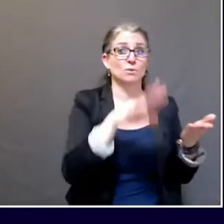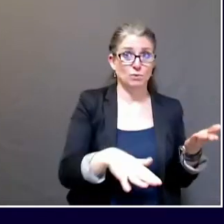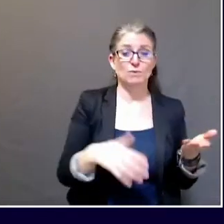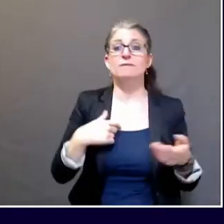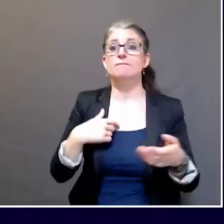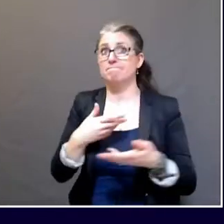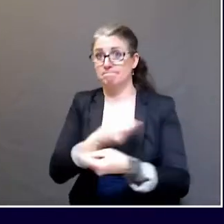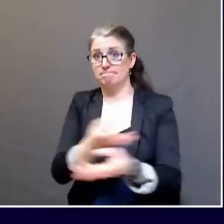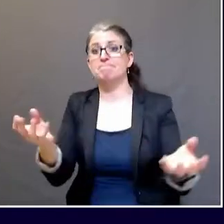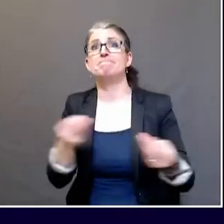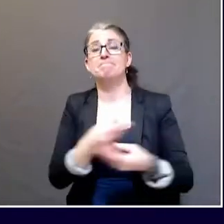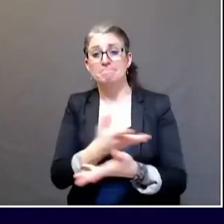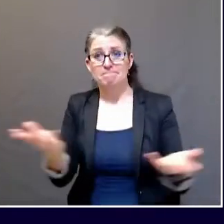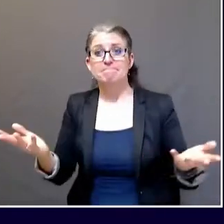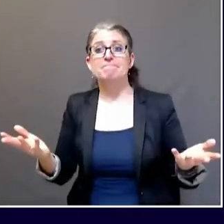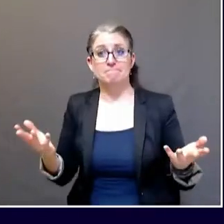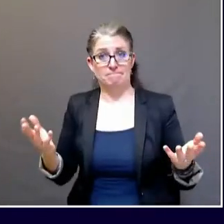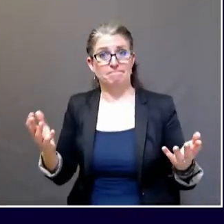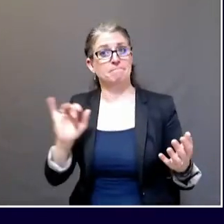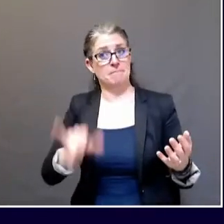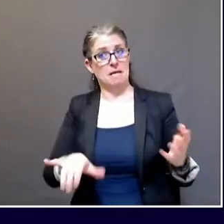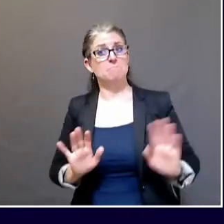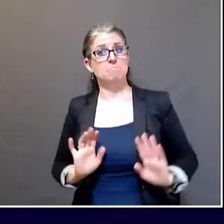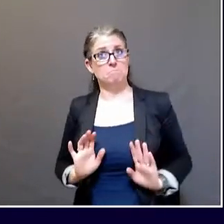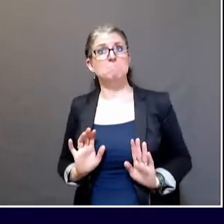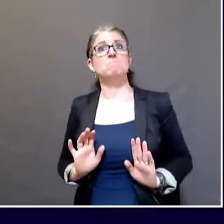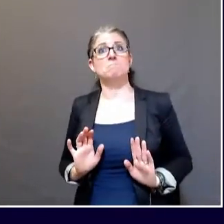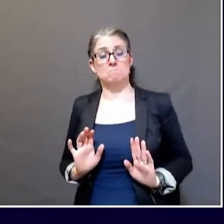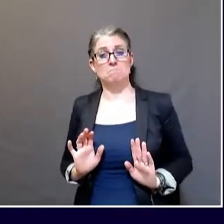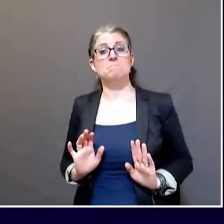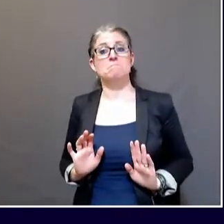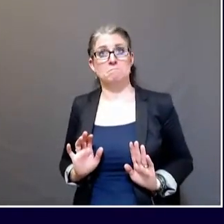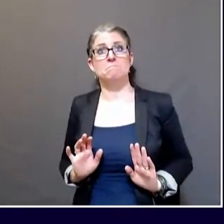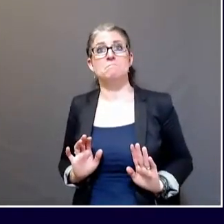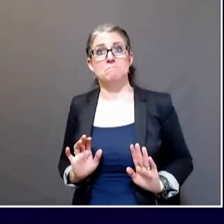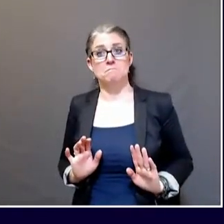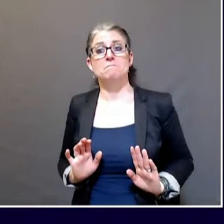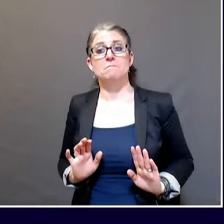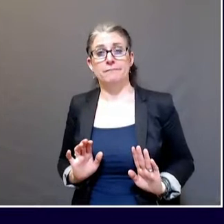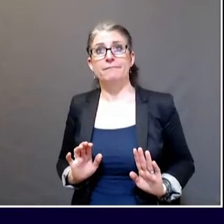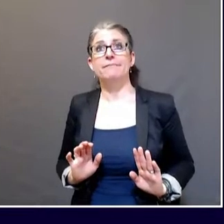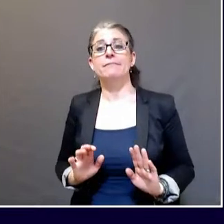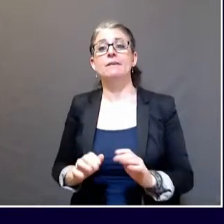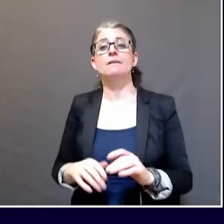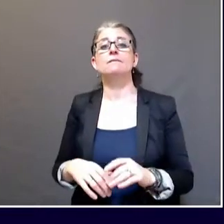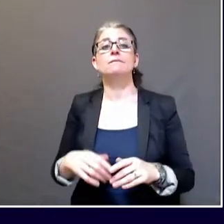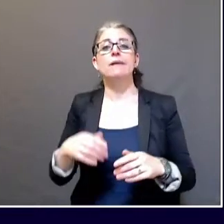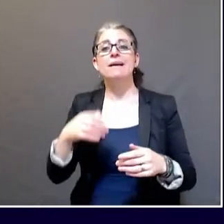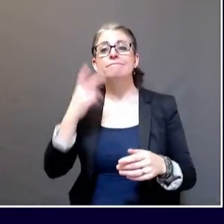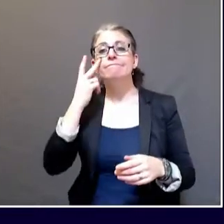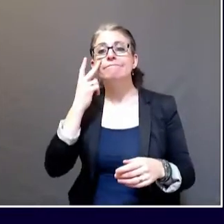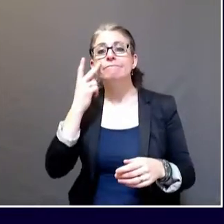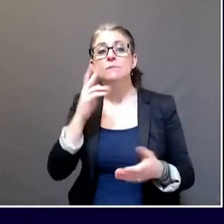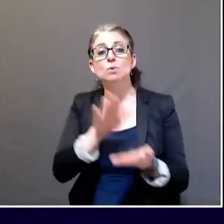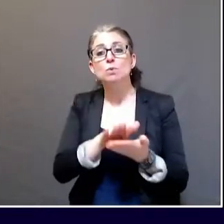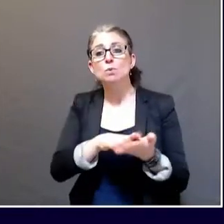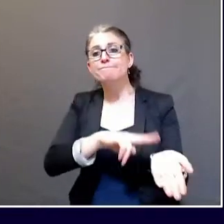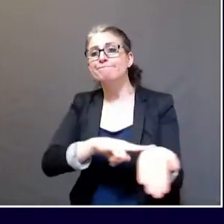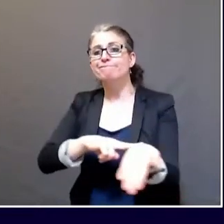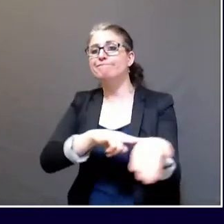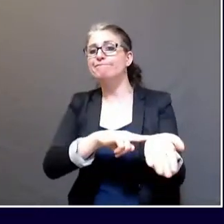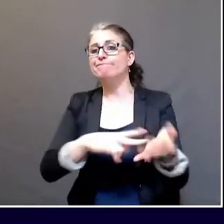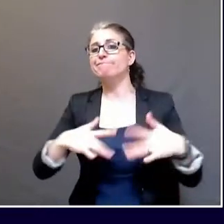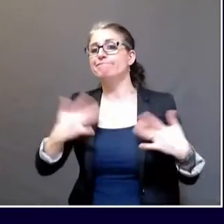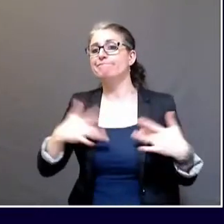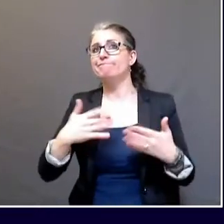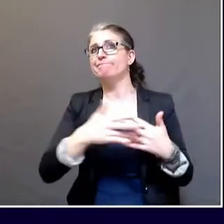engaging with our schools as we go forward. So we take seriously the obligation to do what